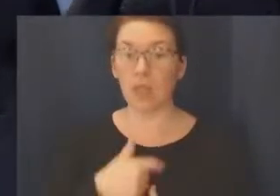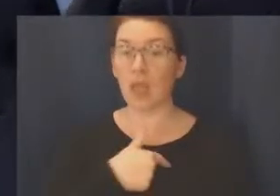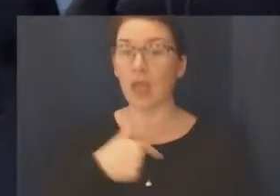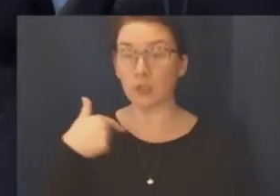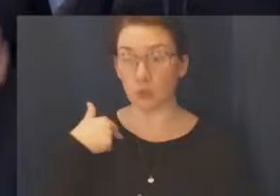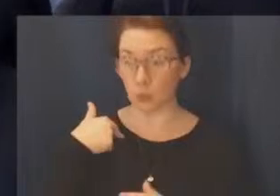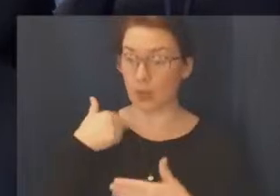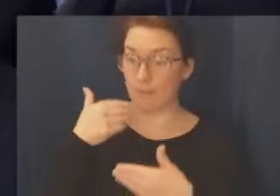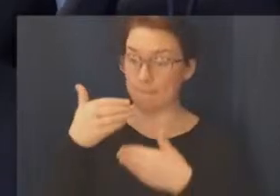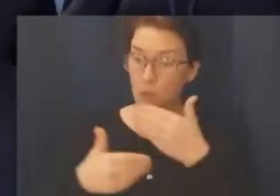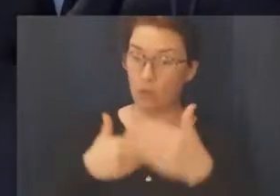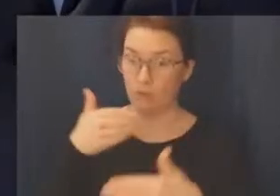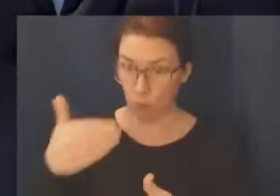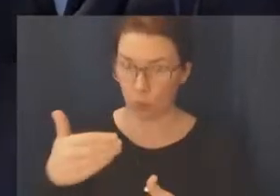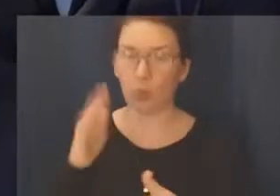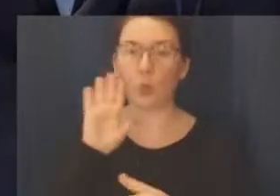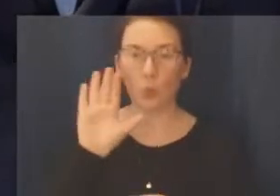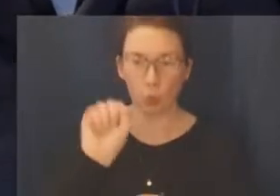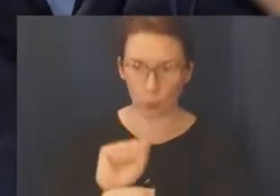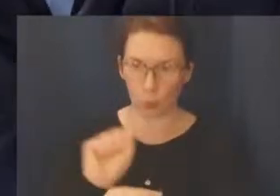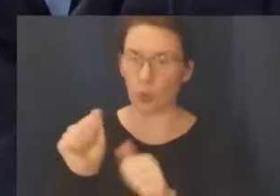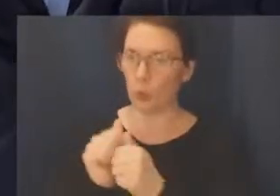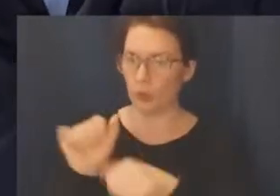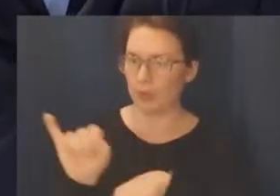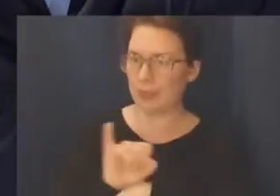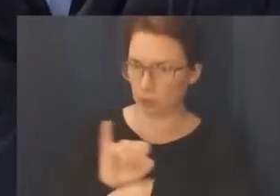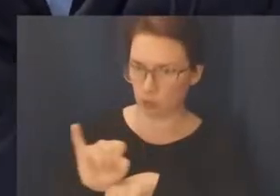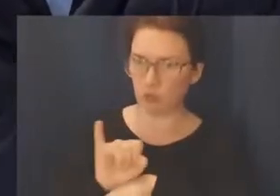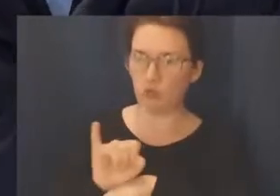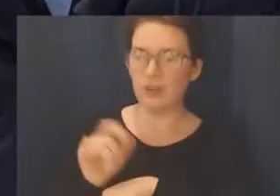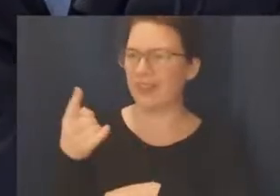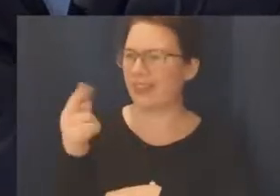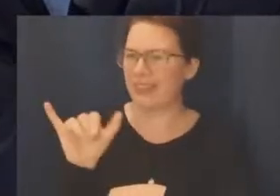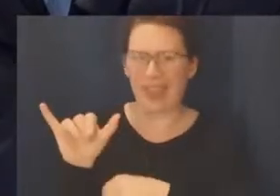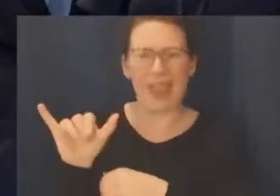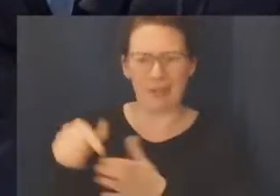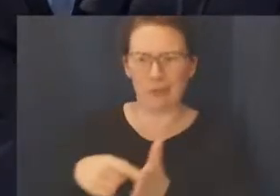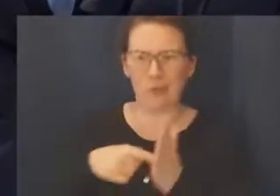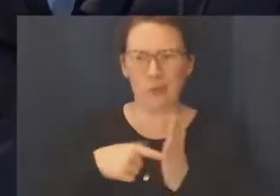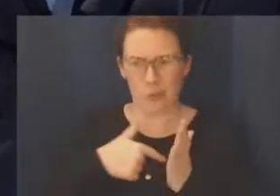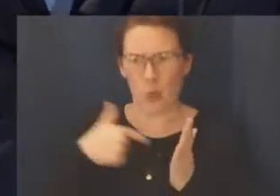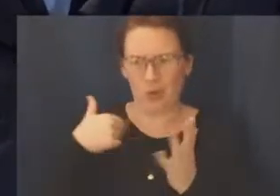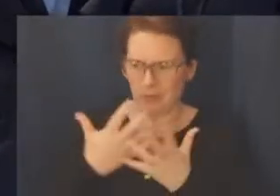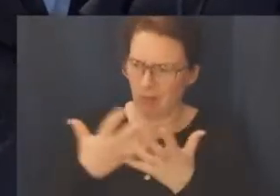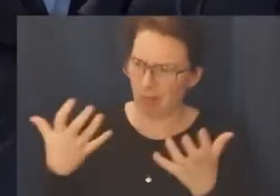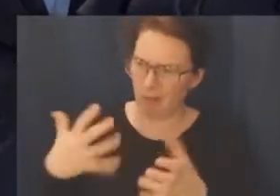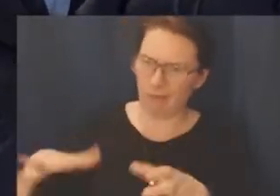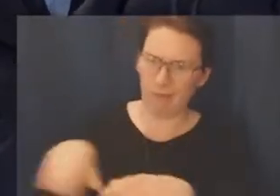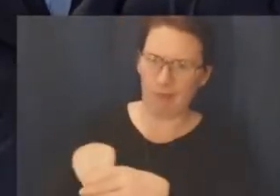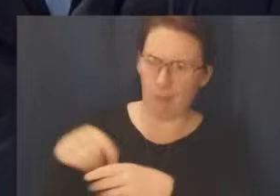the industry. They've shown a lot of leadership on this right now. And in fact, we're getting